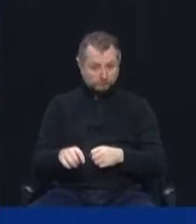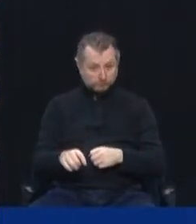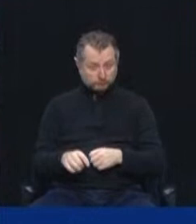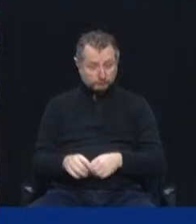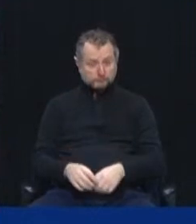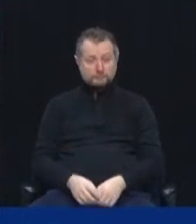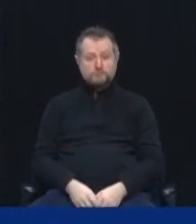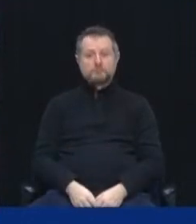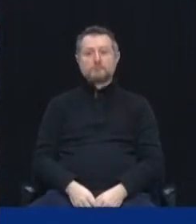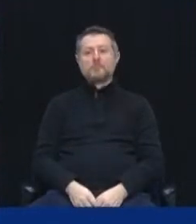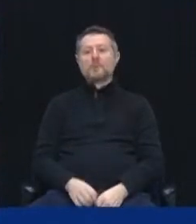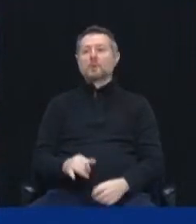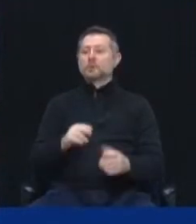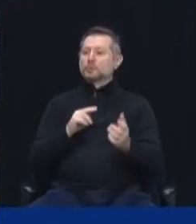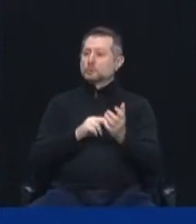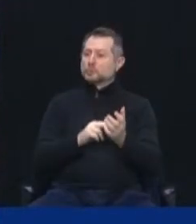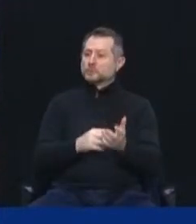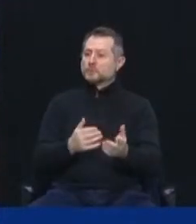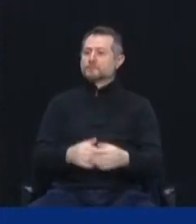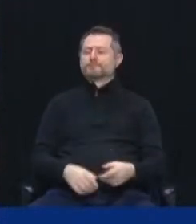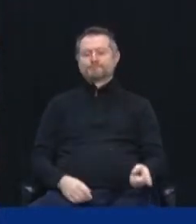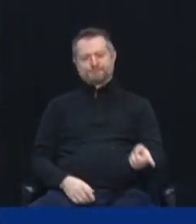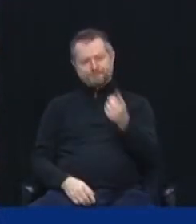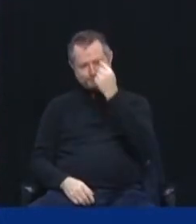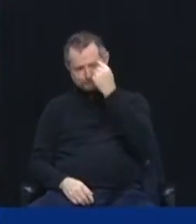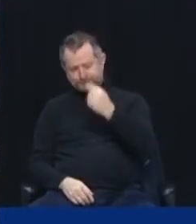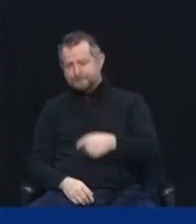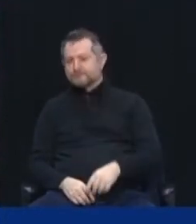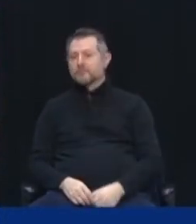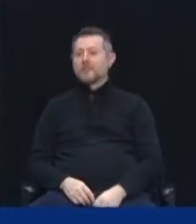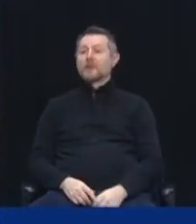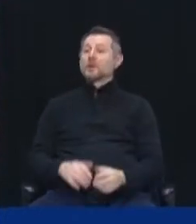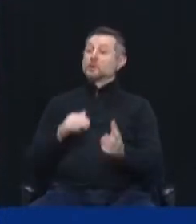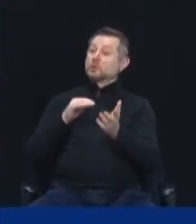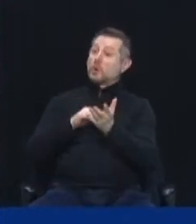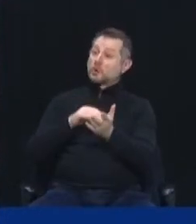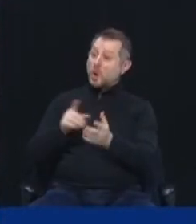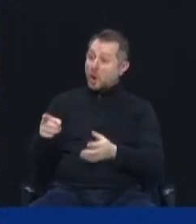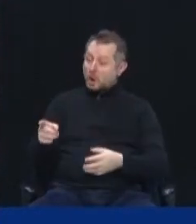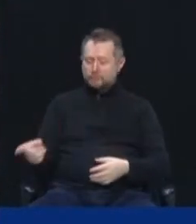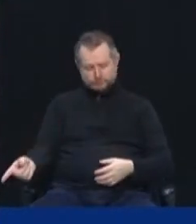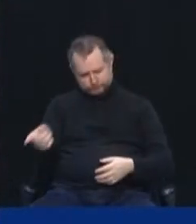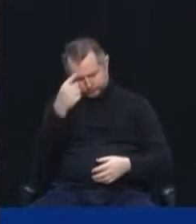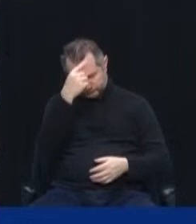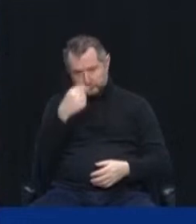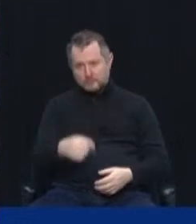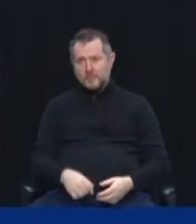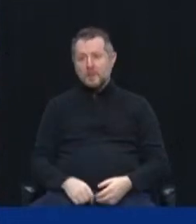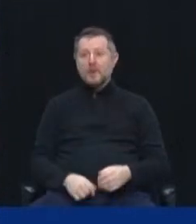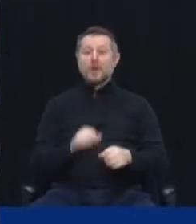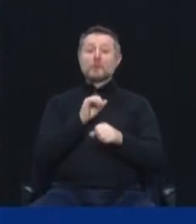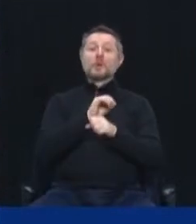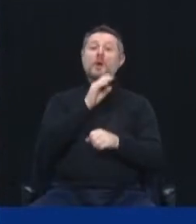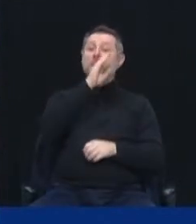You nurses, you have to go. You doctors, you have to go. You hospital staff, you have to go.